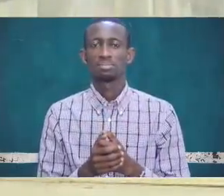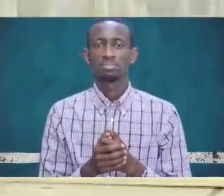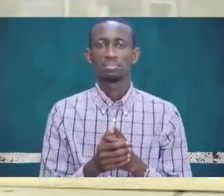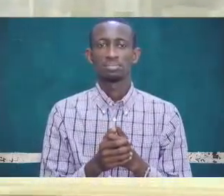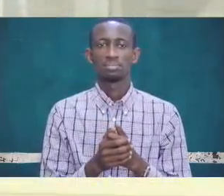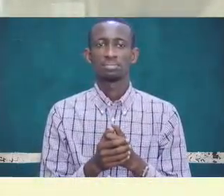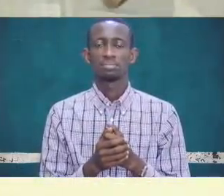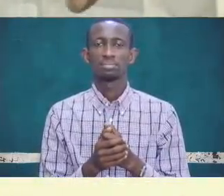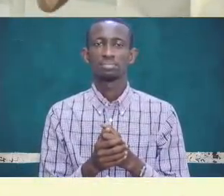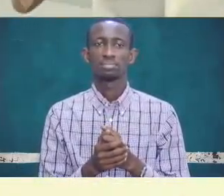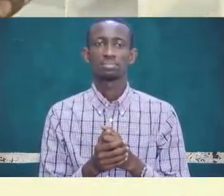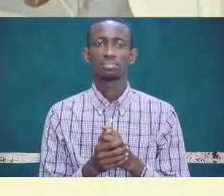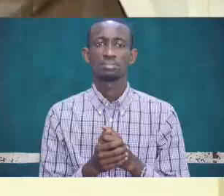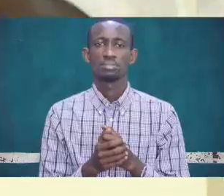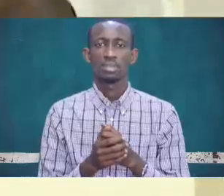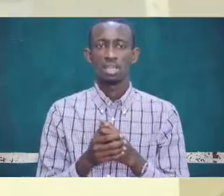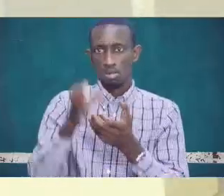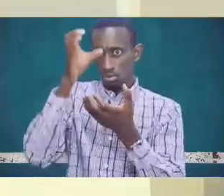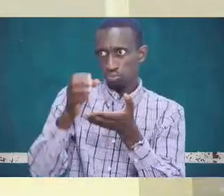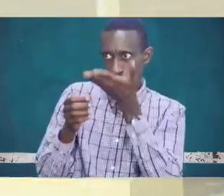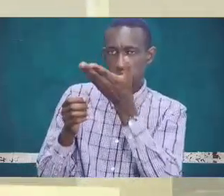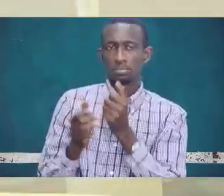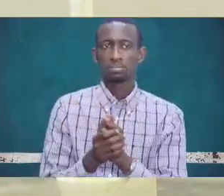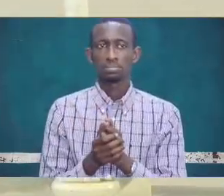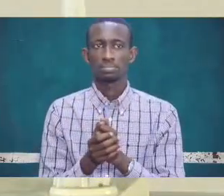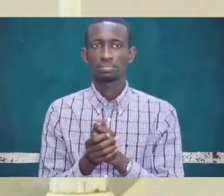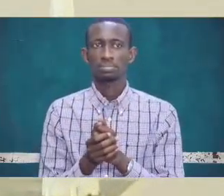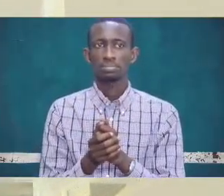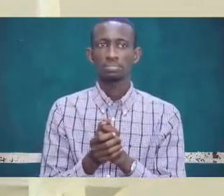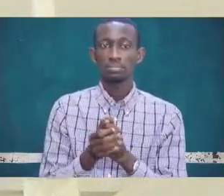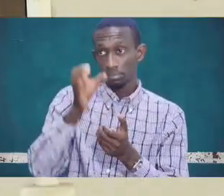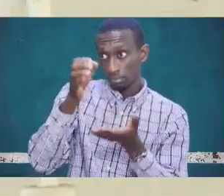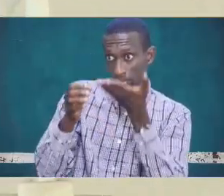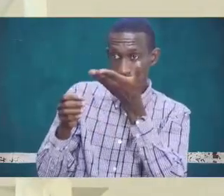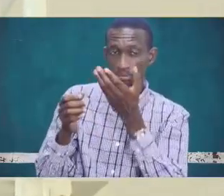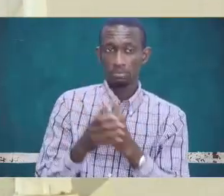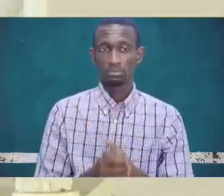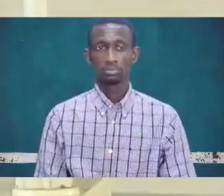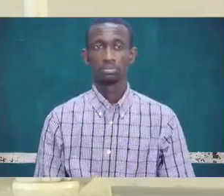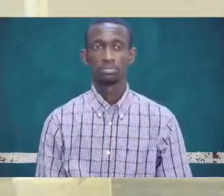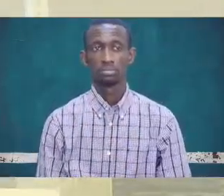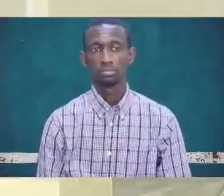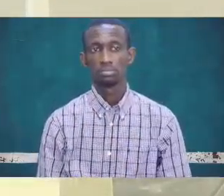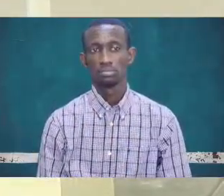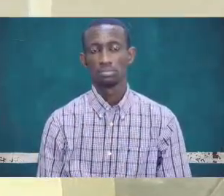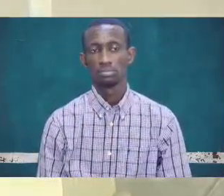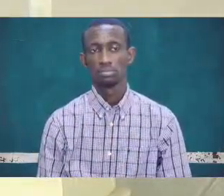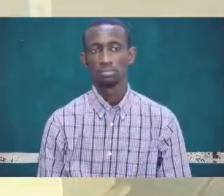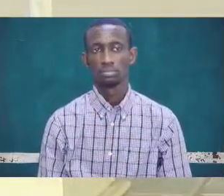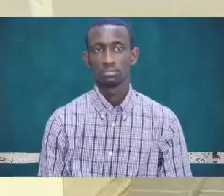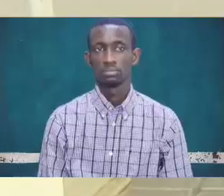this container. This container here is called